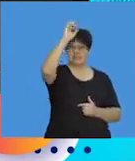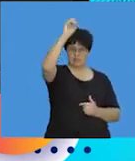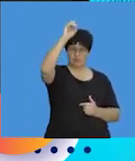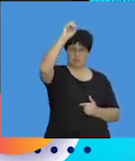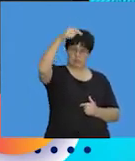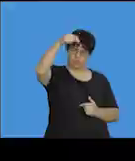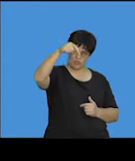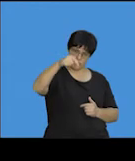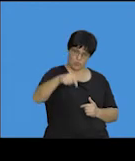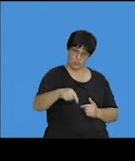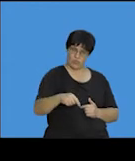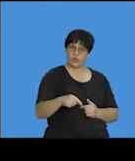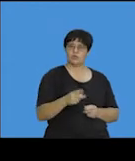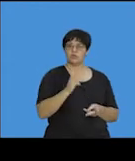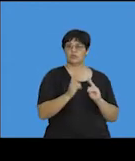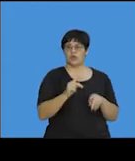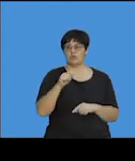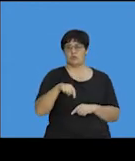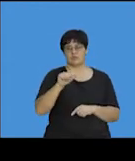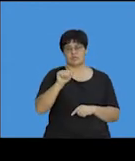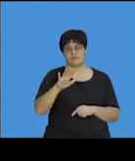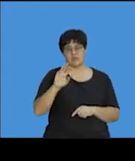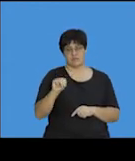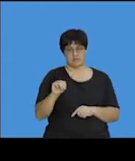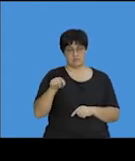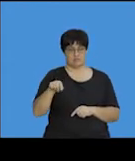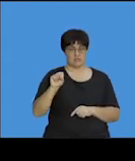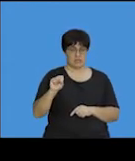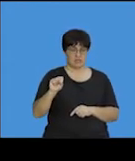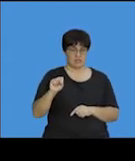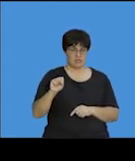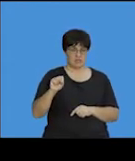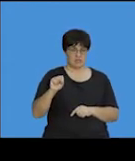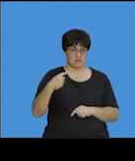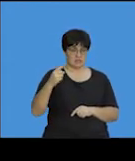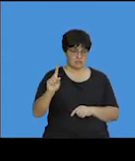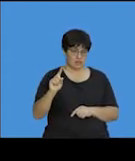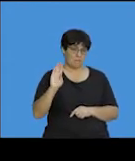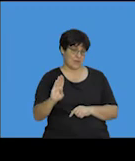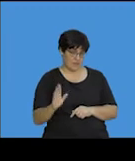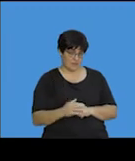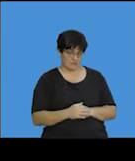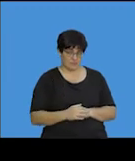went from 0 to 12,65 meters per second at B. We all good?